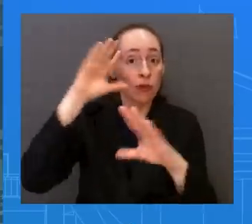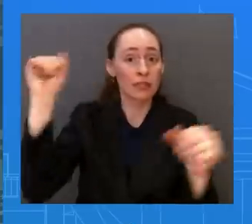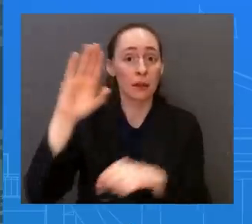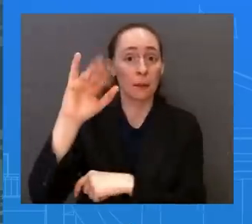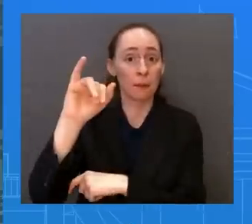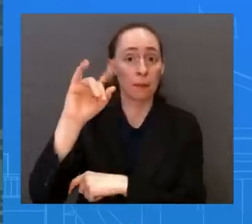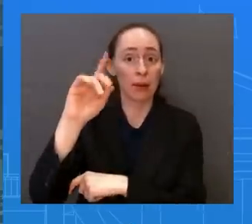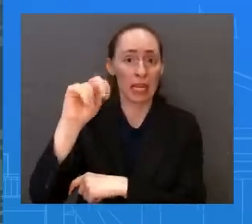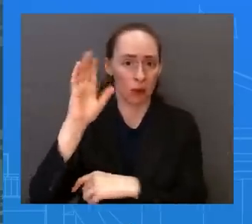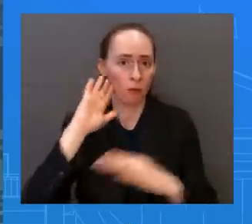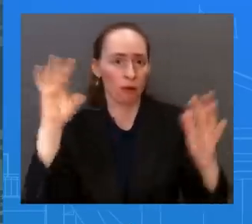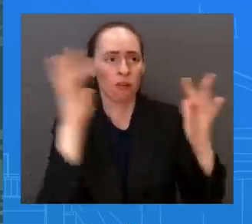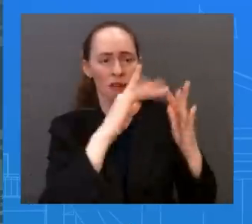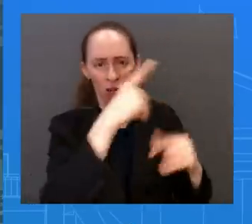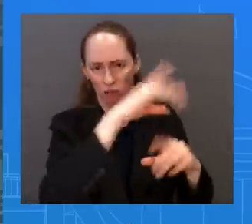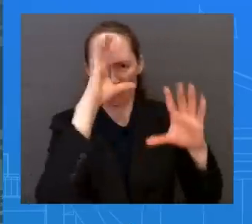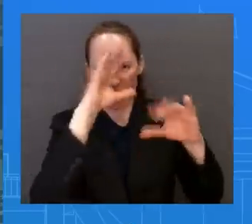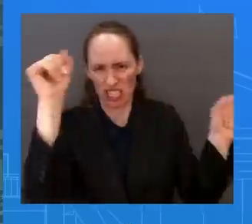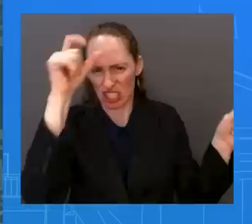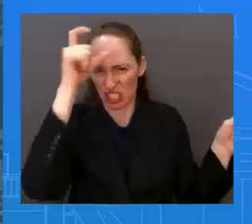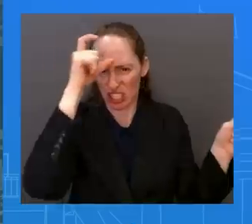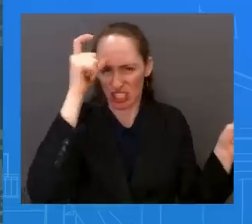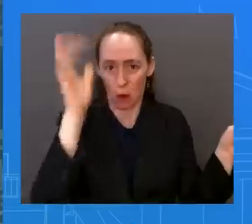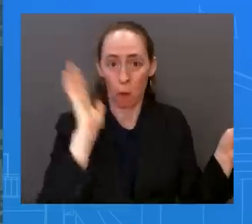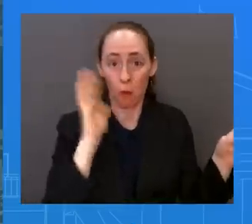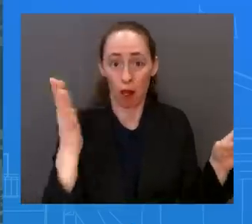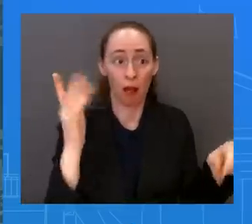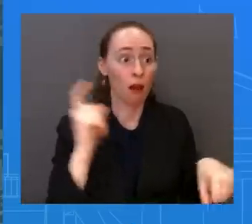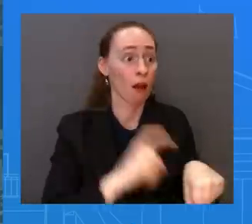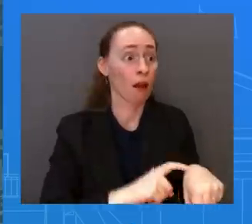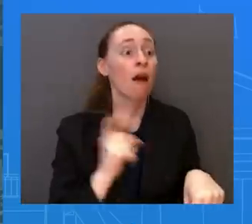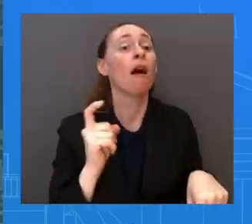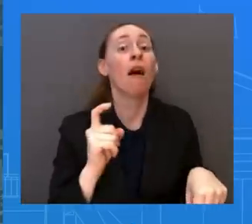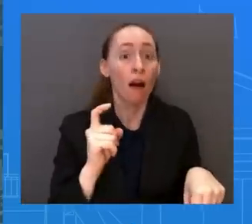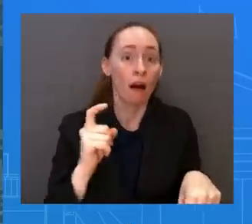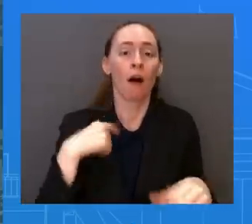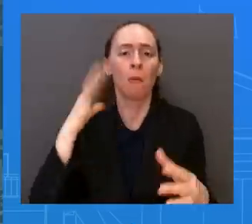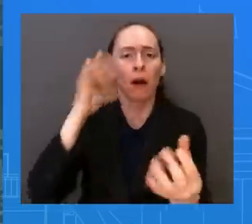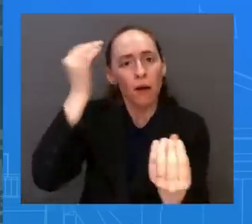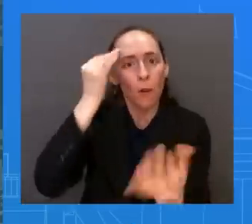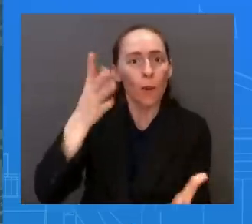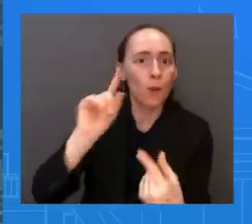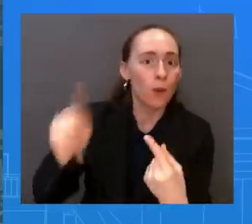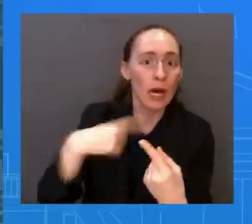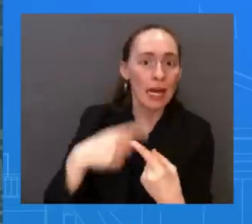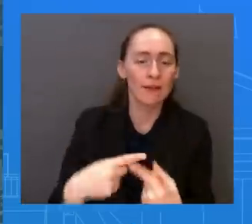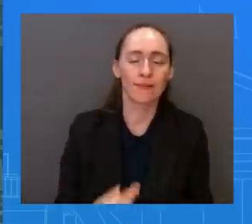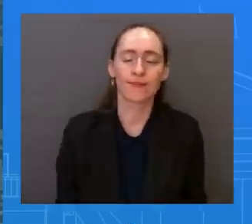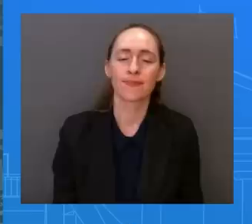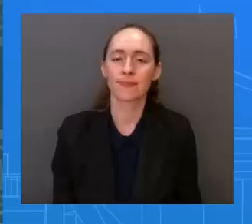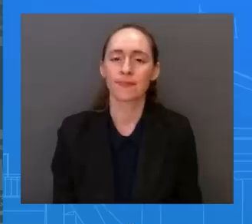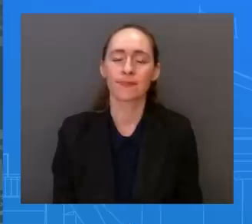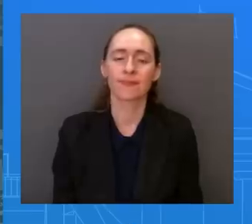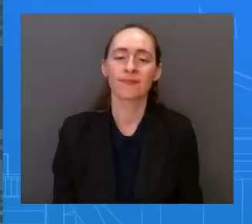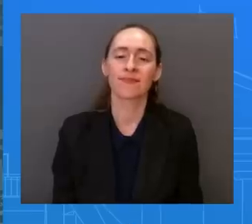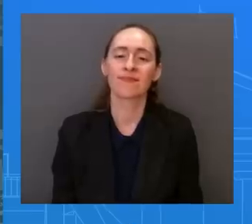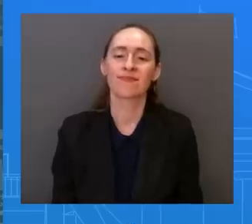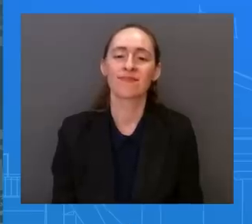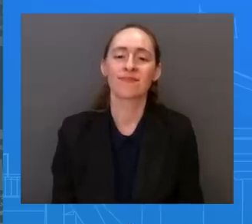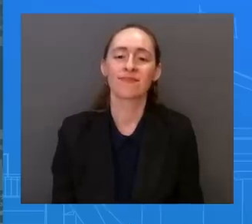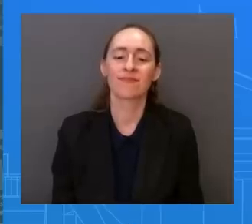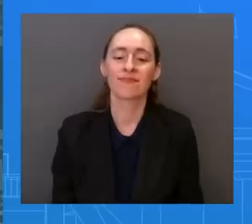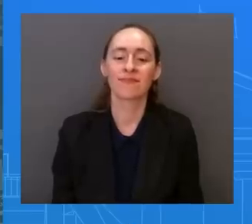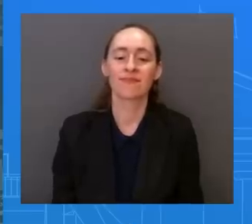readout when that conversation occurs. Finally, I wanted to turn it over to our special guest today, National Economic